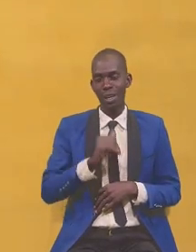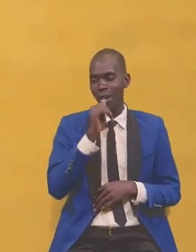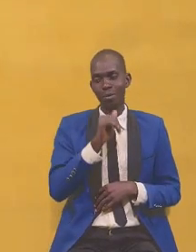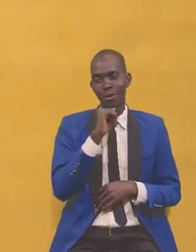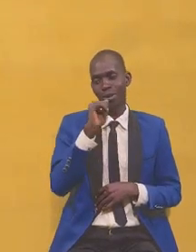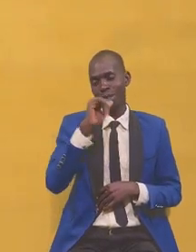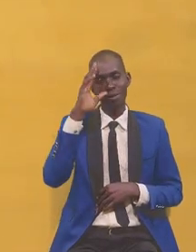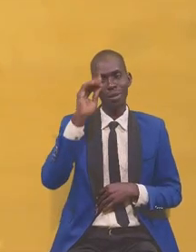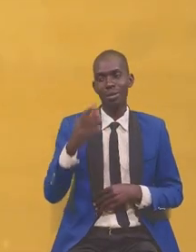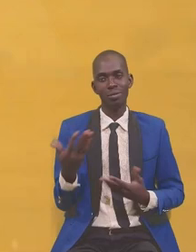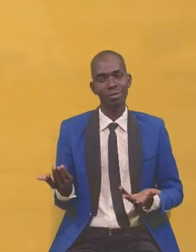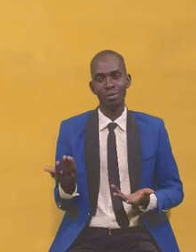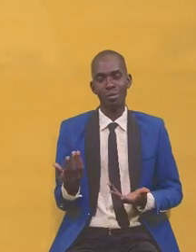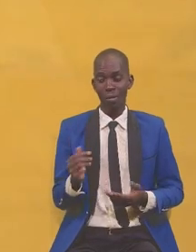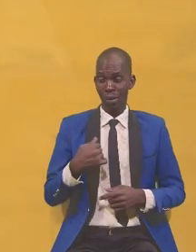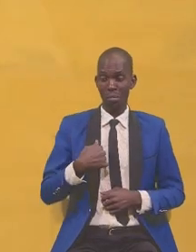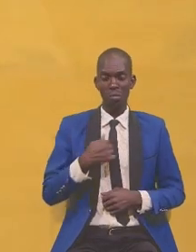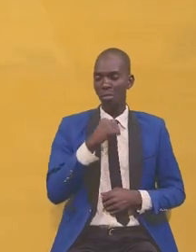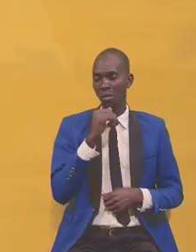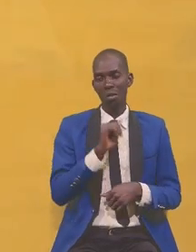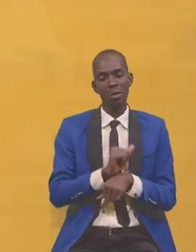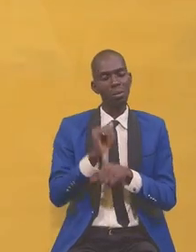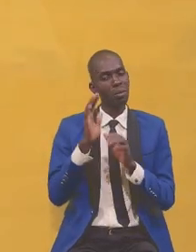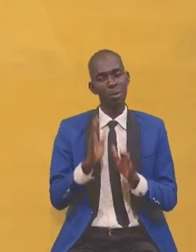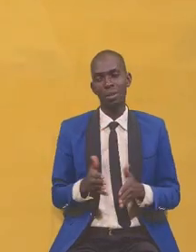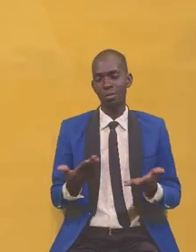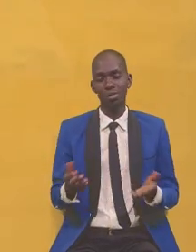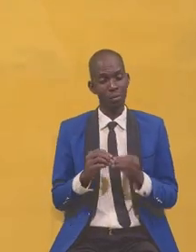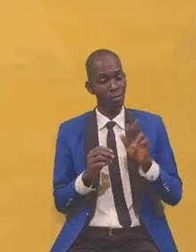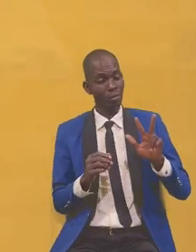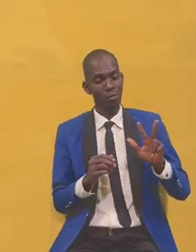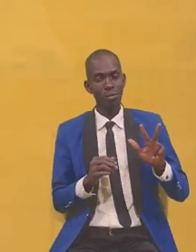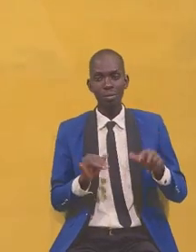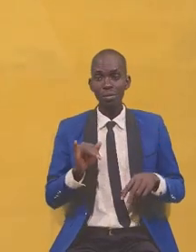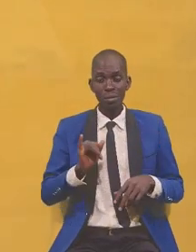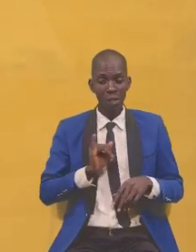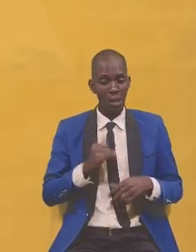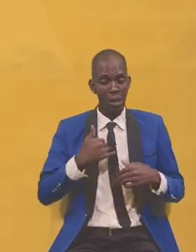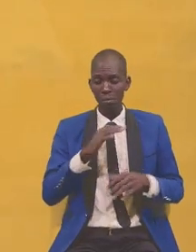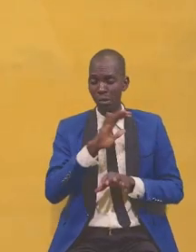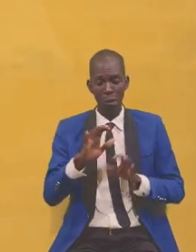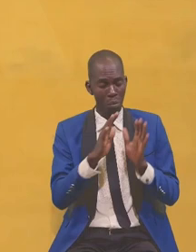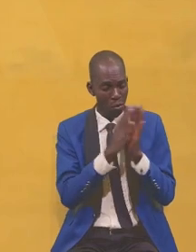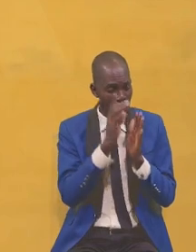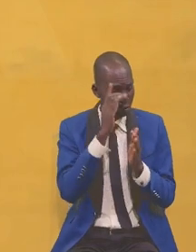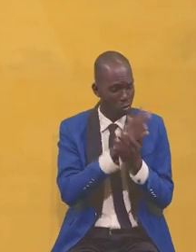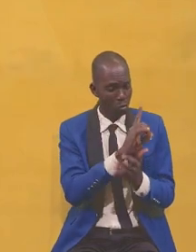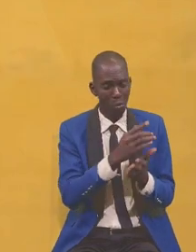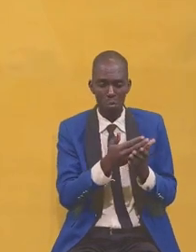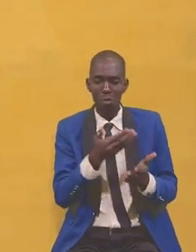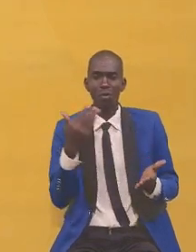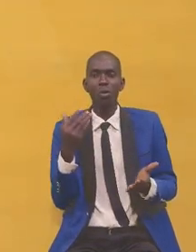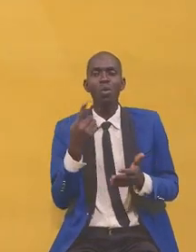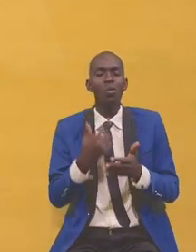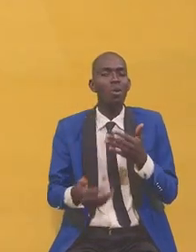Number two, I'm not a worker. Number three, I never did this before. Whatever you